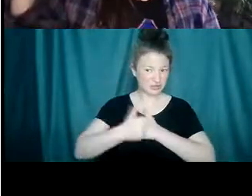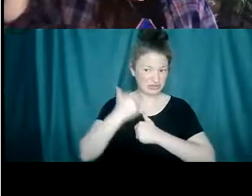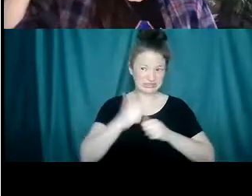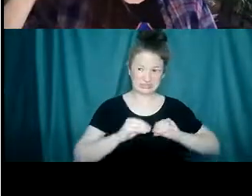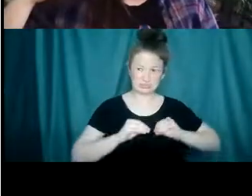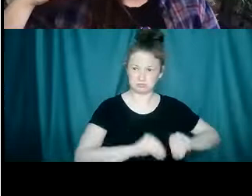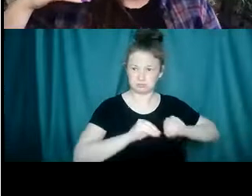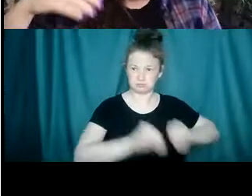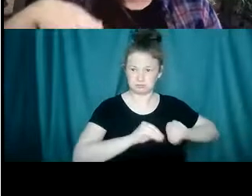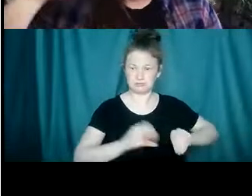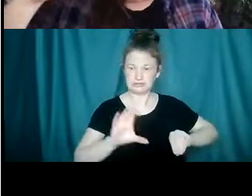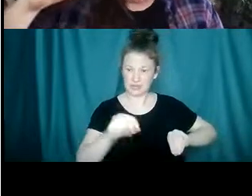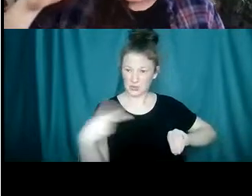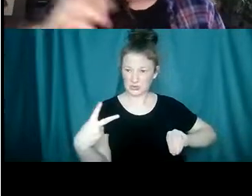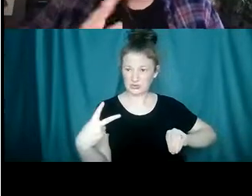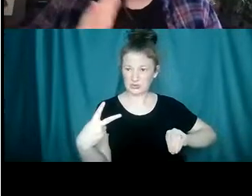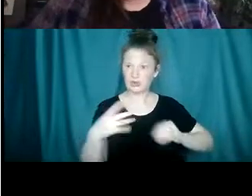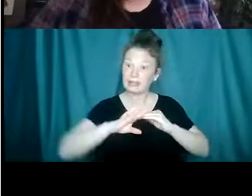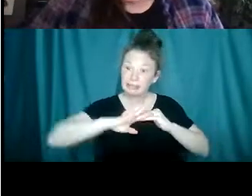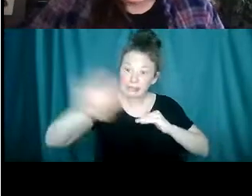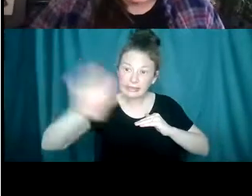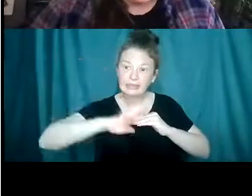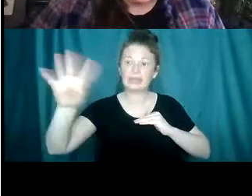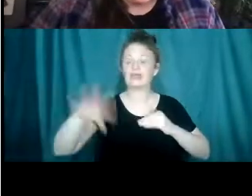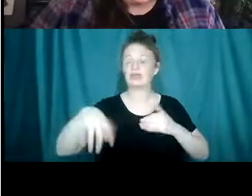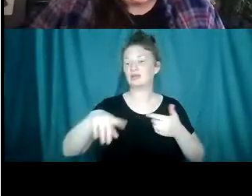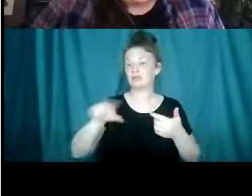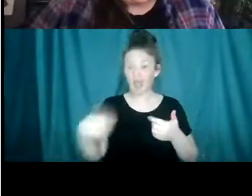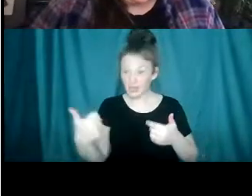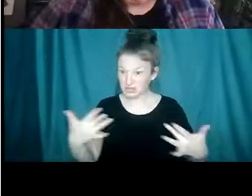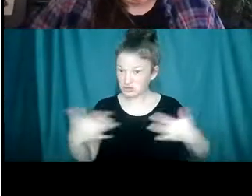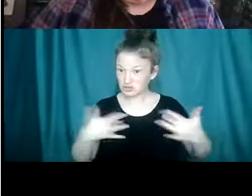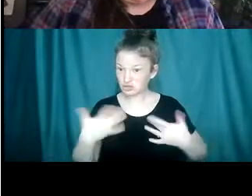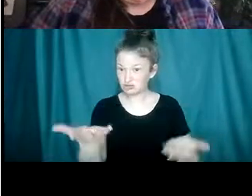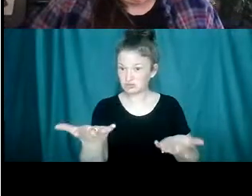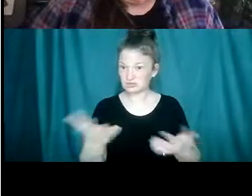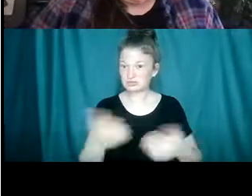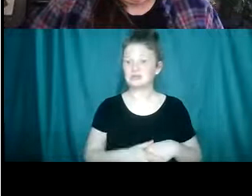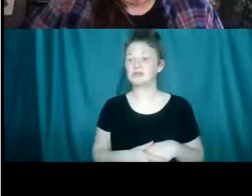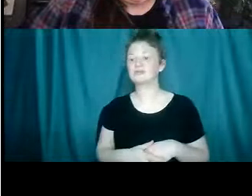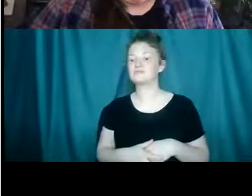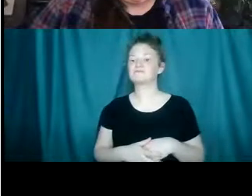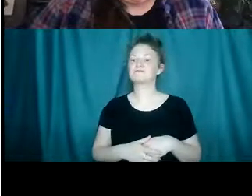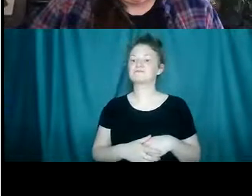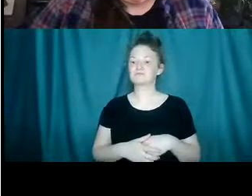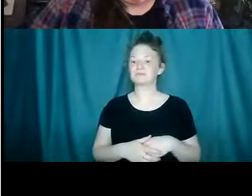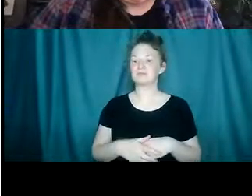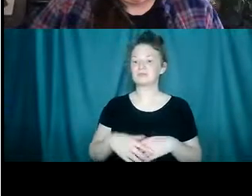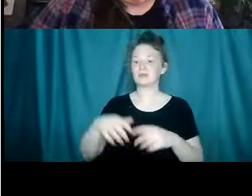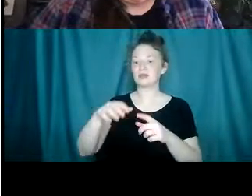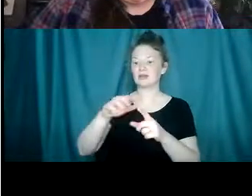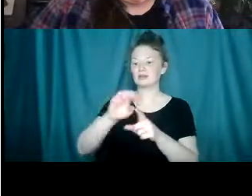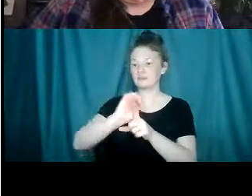other than just like it leaking out of the capstone and causing issues? I think also our environmental or